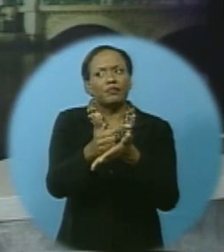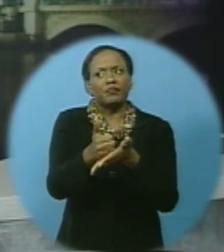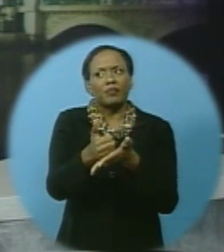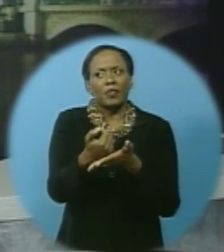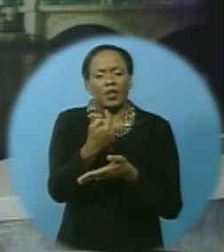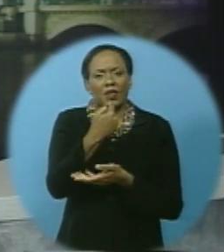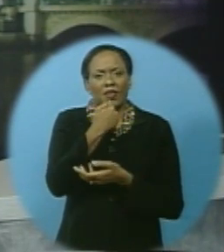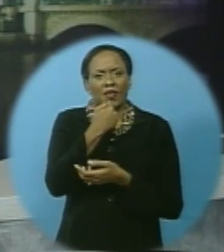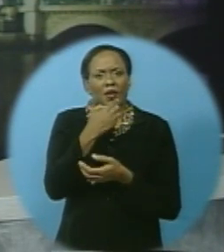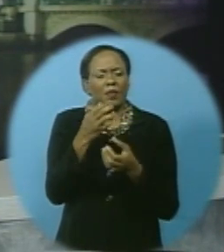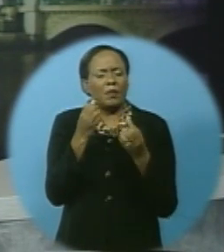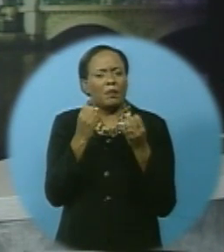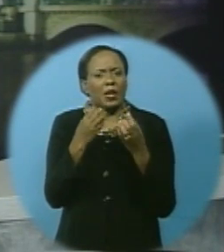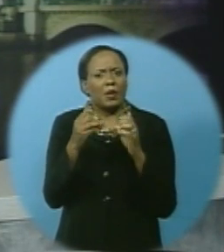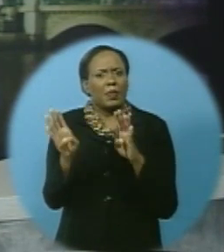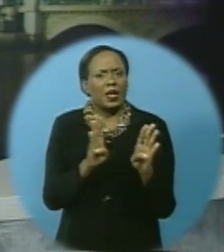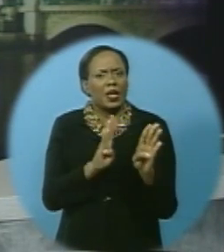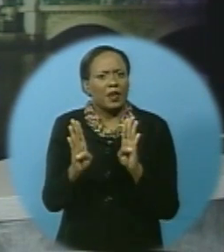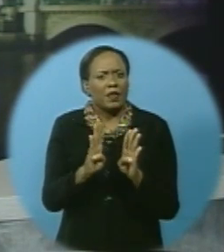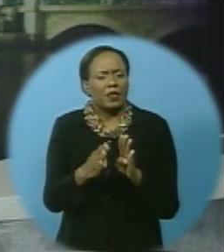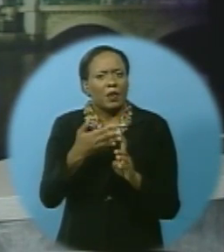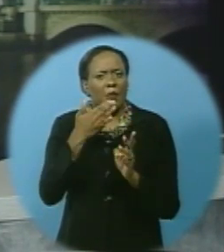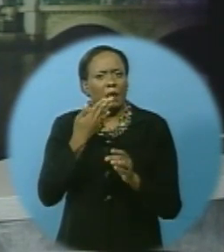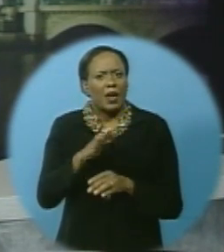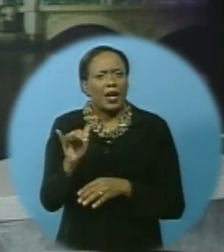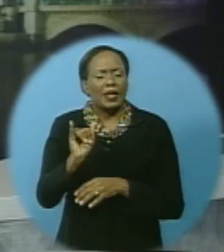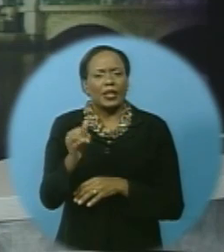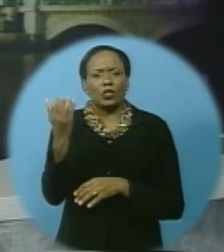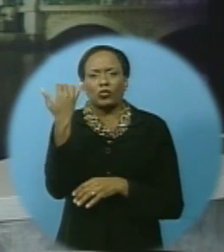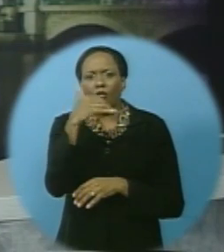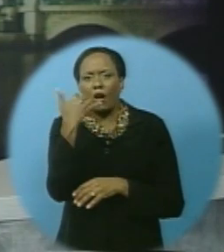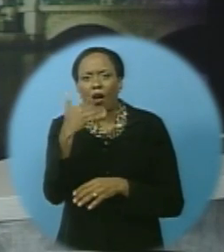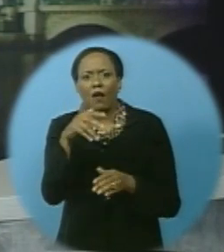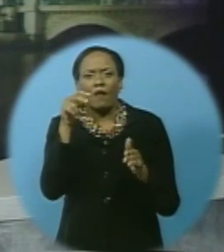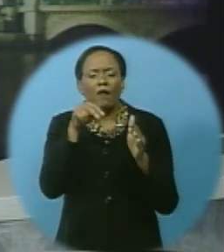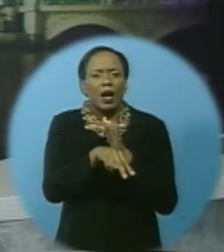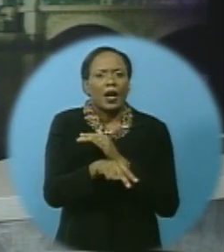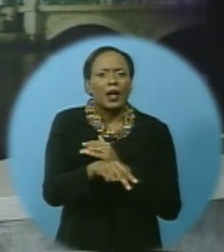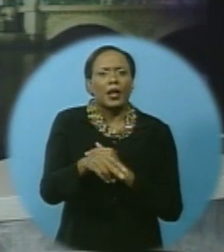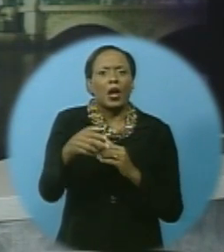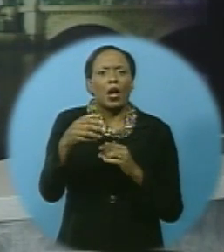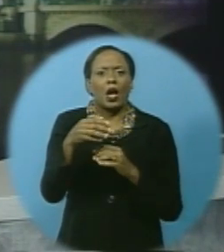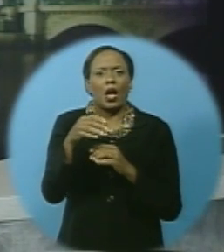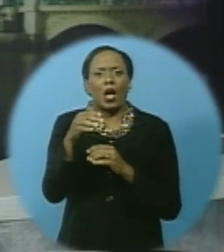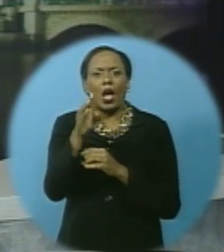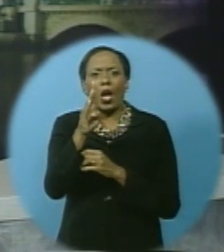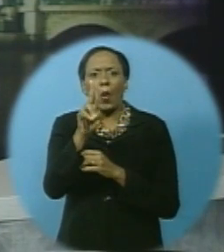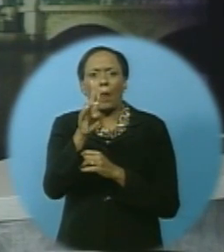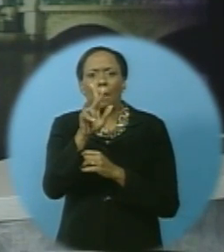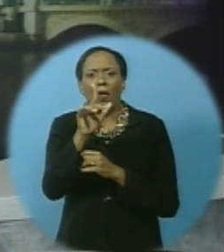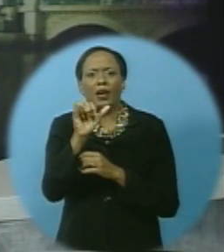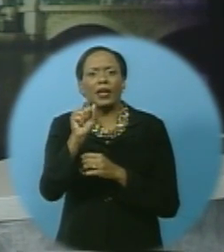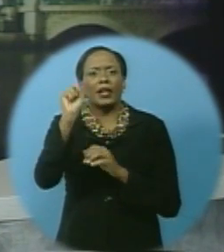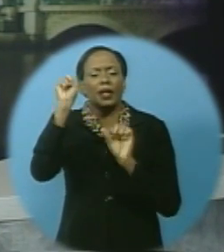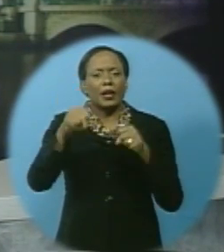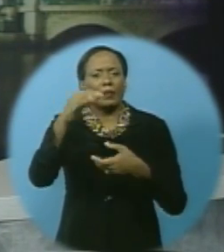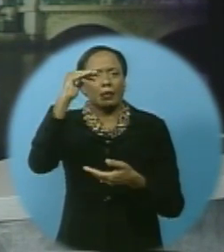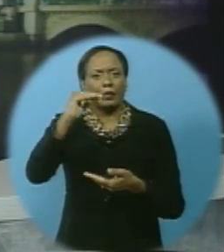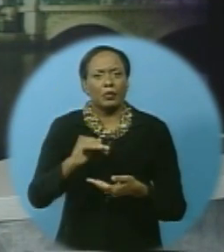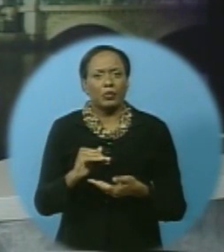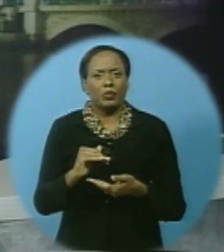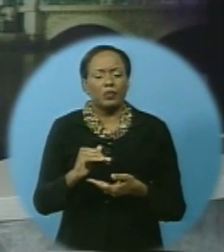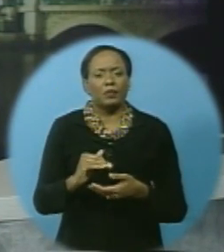view many risky behaviors such as drug use, violence and bullying in schools can be prevented and reduced.